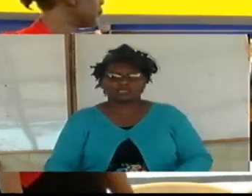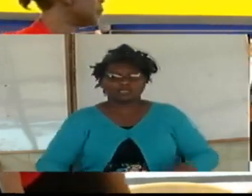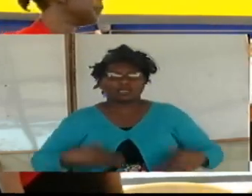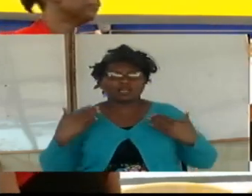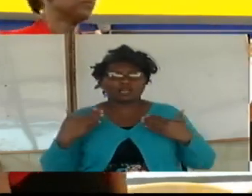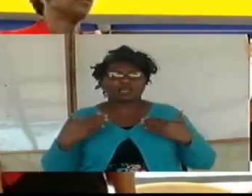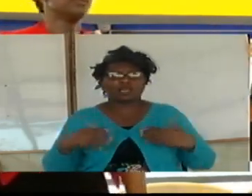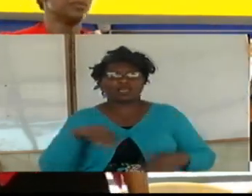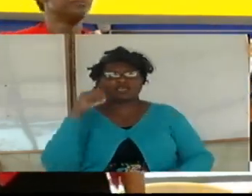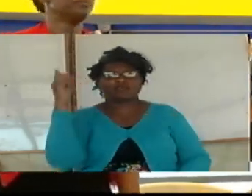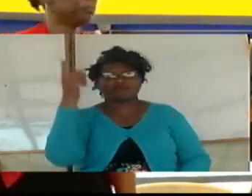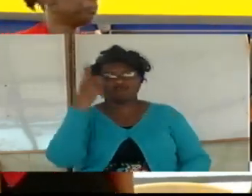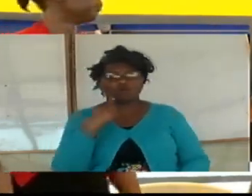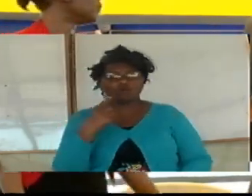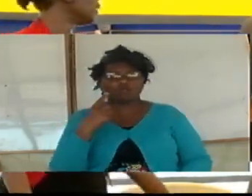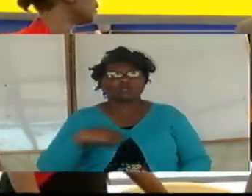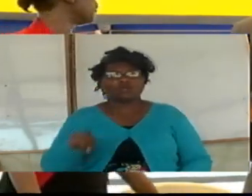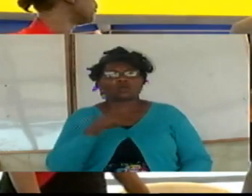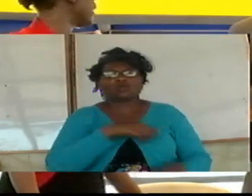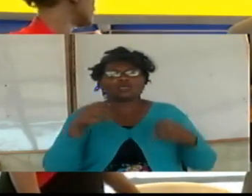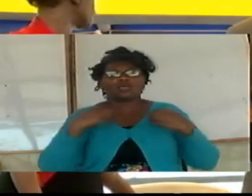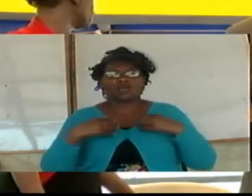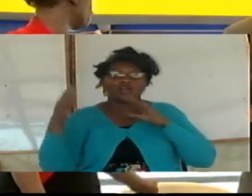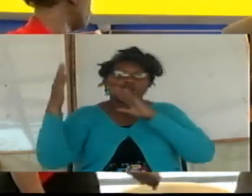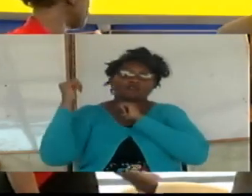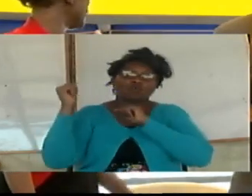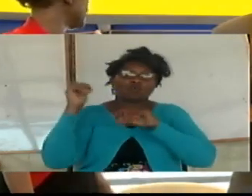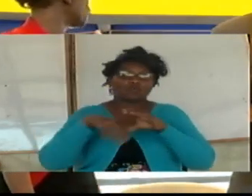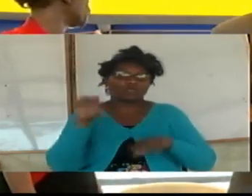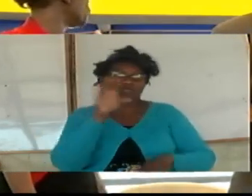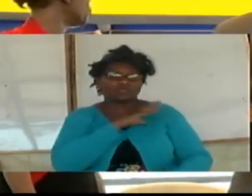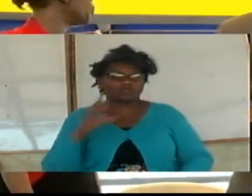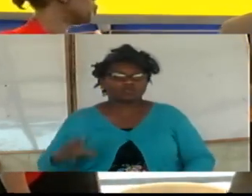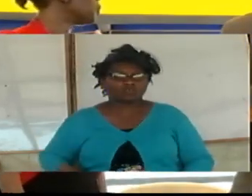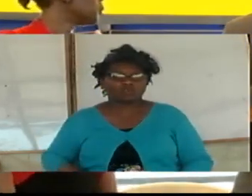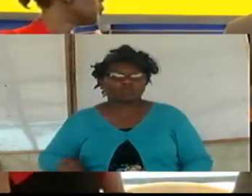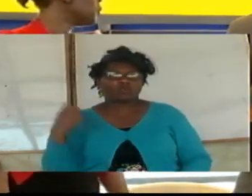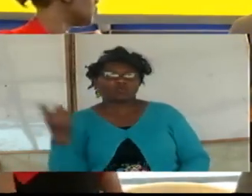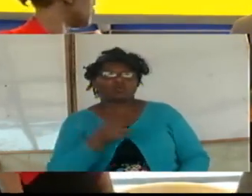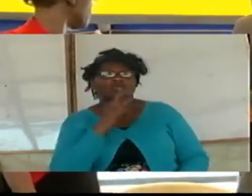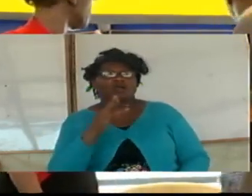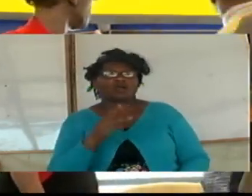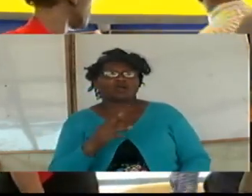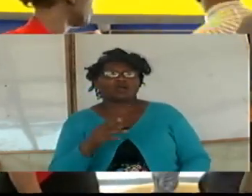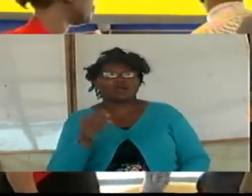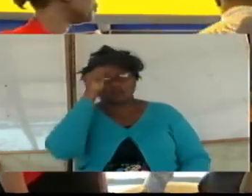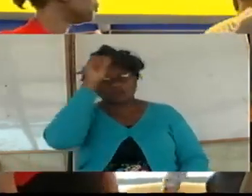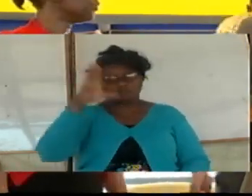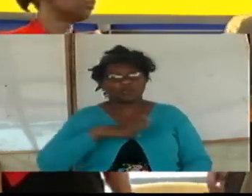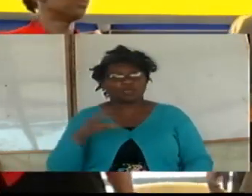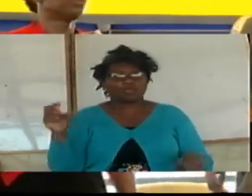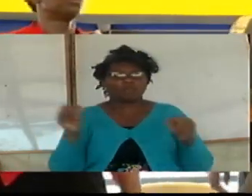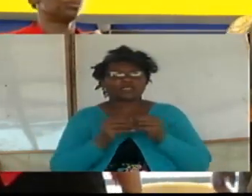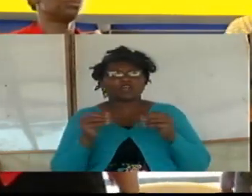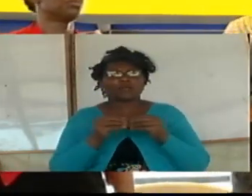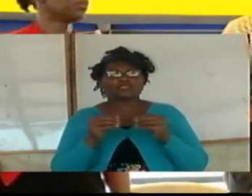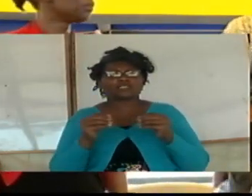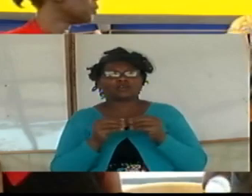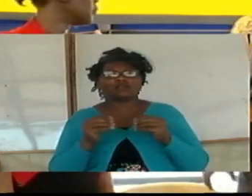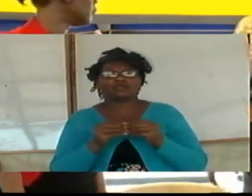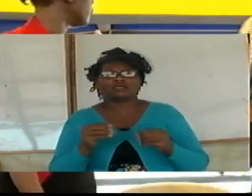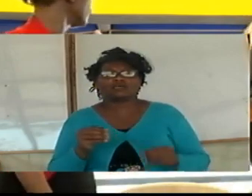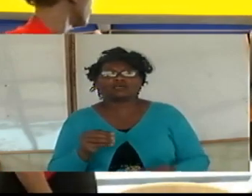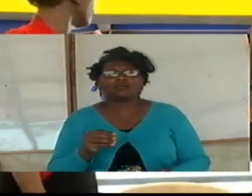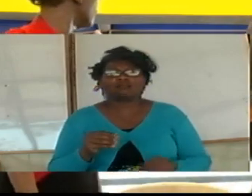in Christ, we are of men most miserable. But I thank God for the blood, because the blood was shed.